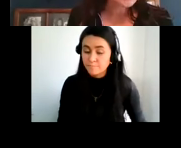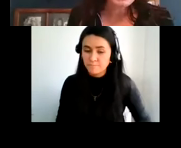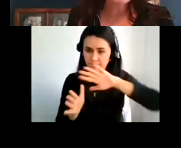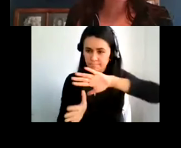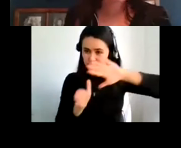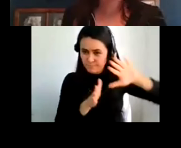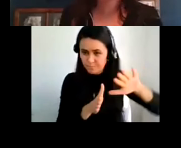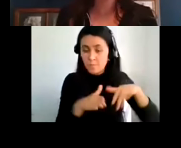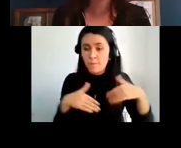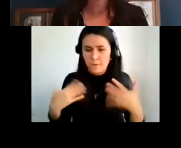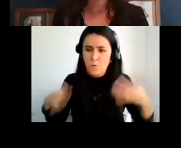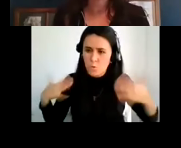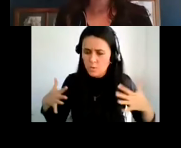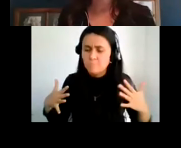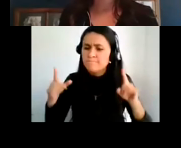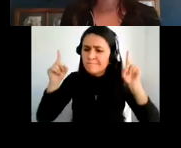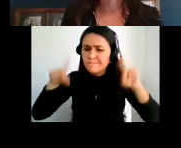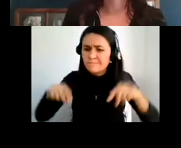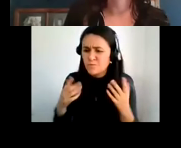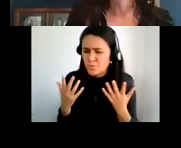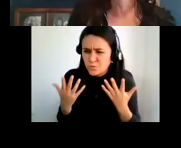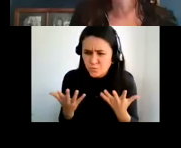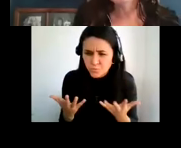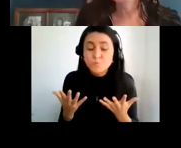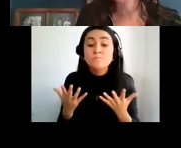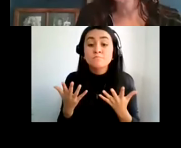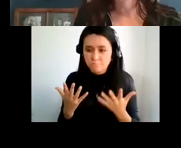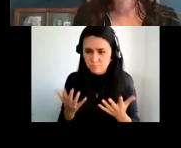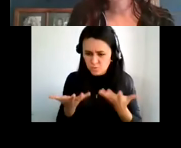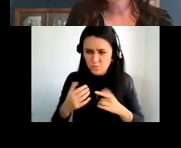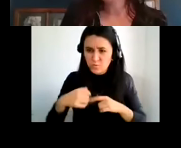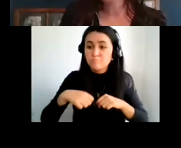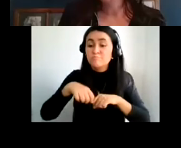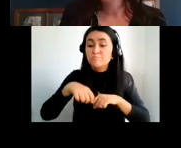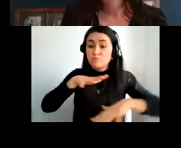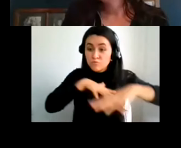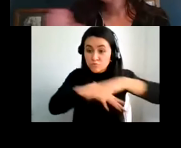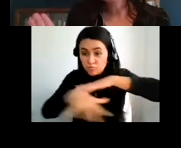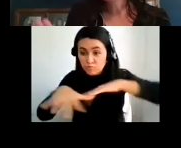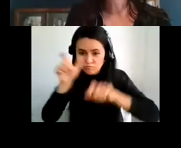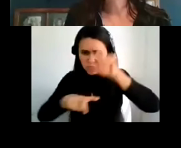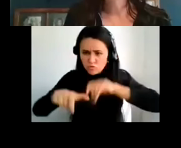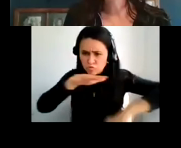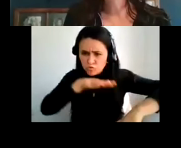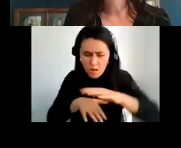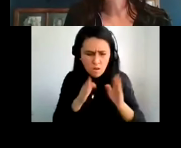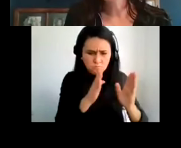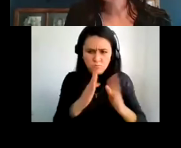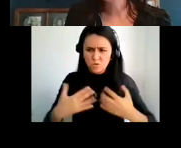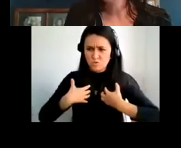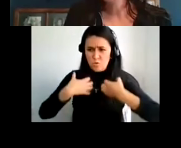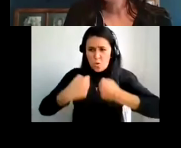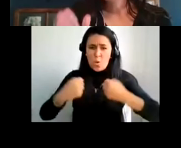issues. Another crucial issue relates to social determinants for health.